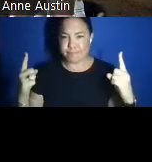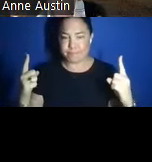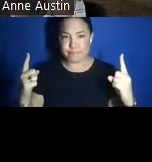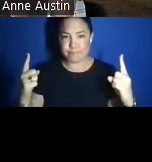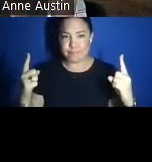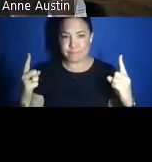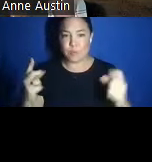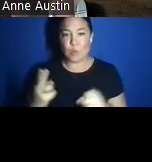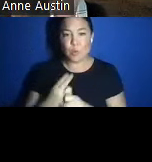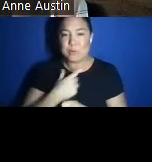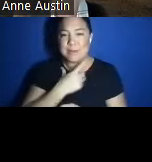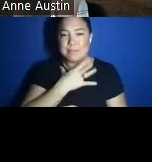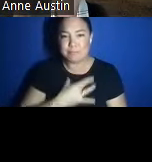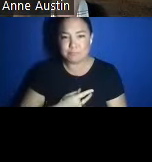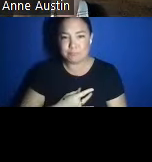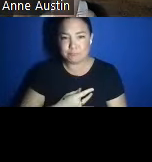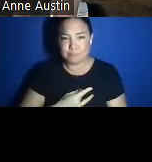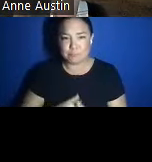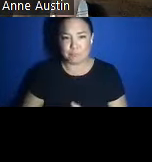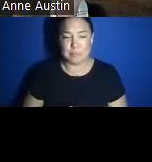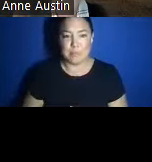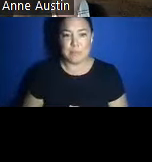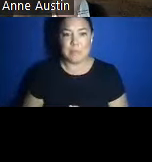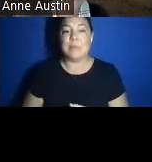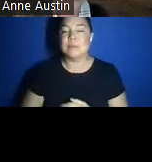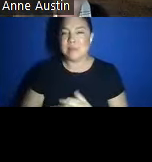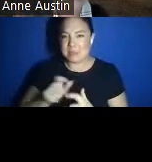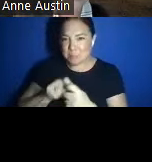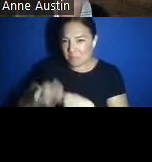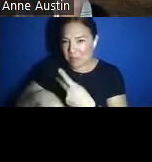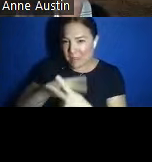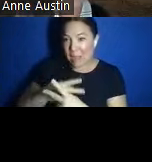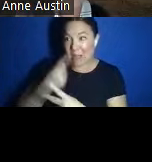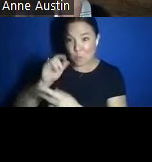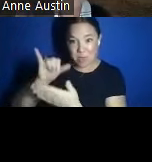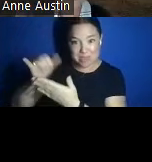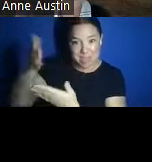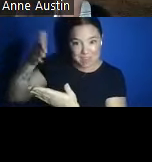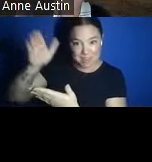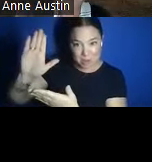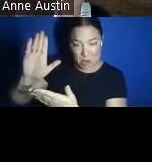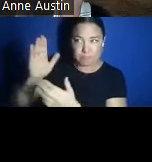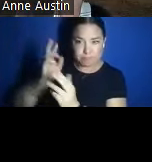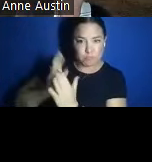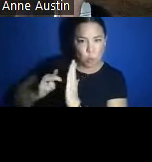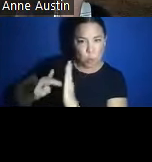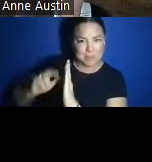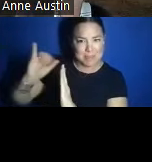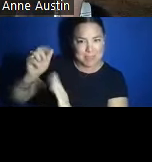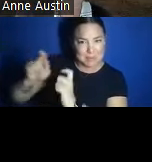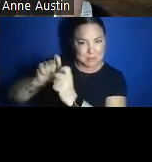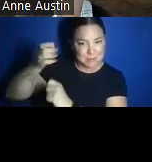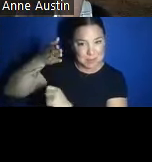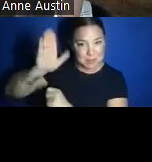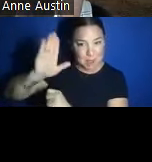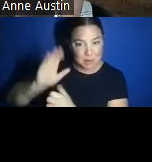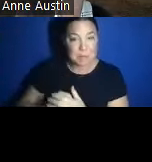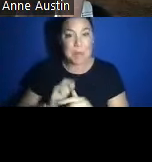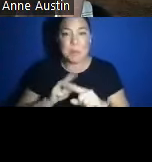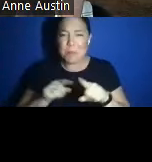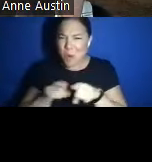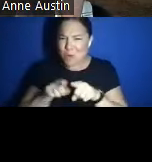Menat necklaces, which is a necklace specifically for that goddess. But we also had many tattoos that were hard